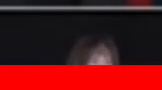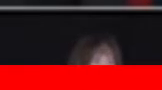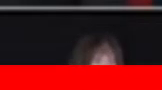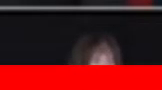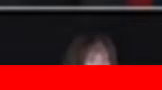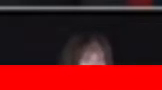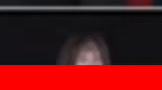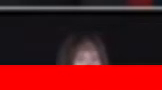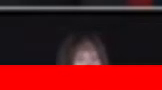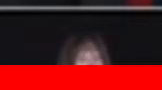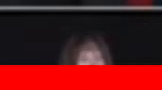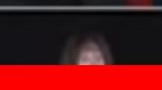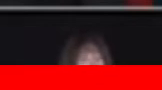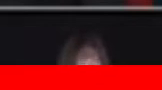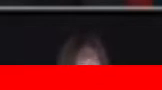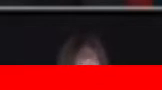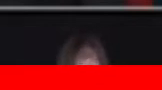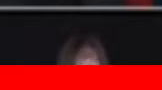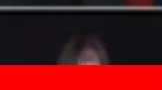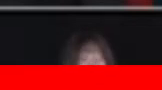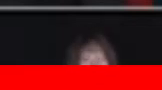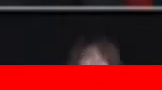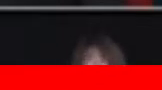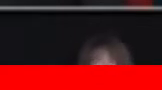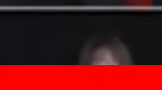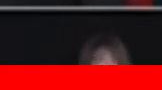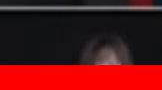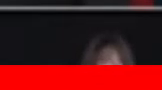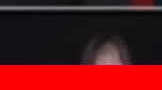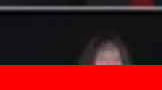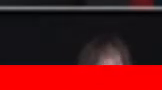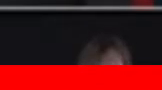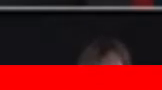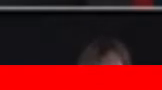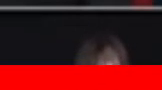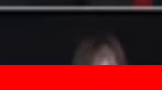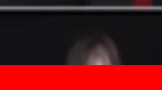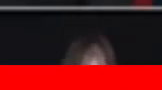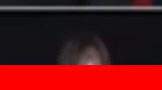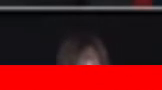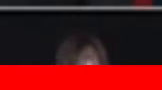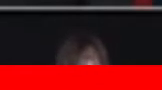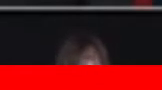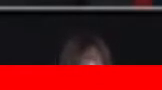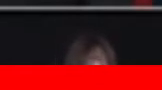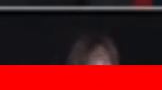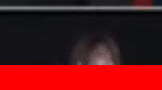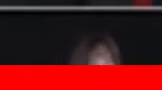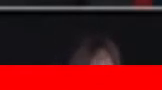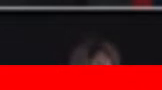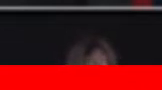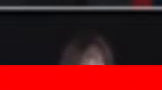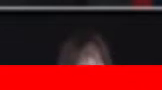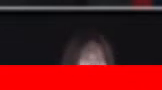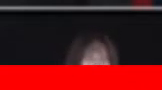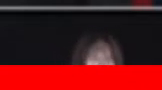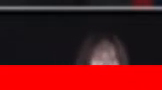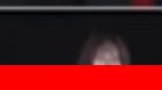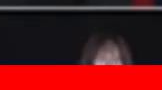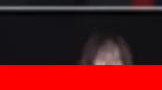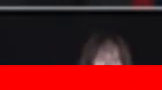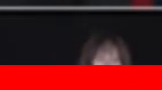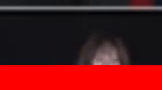unfolds. Applications open this Monday for businesses in regions that were already designated either as modified stage 2 or the